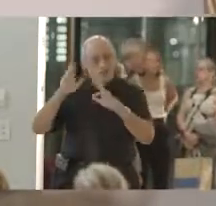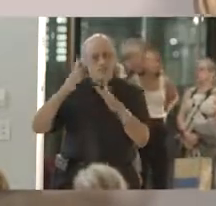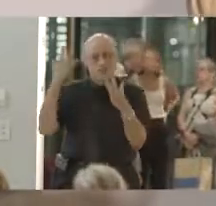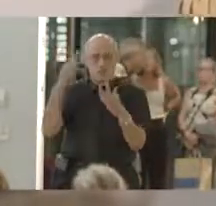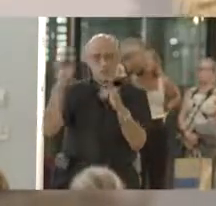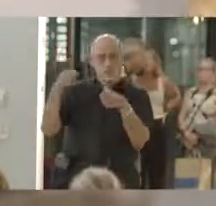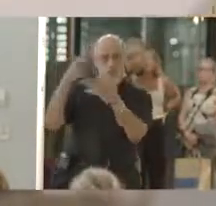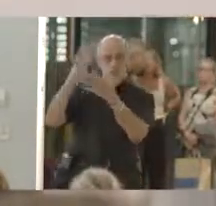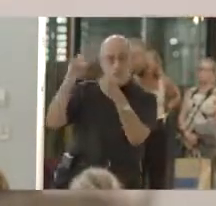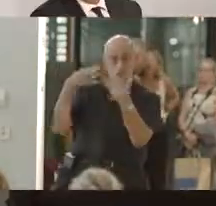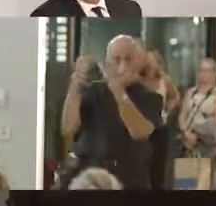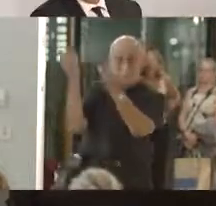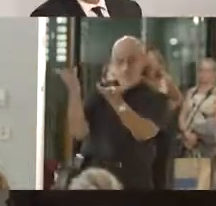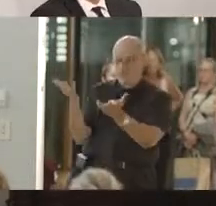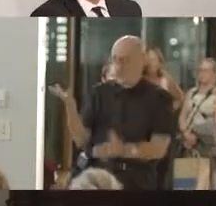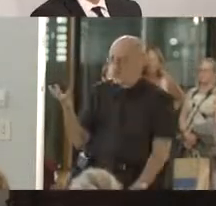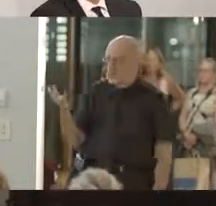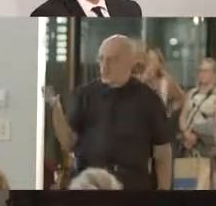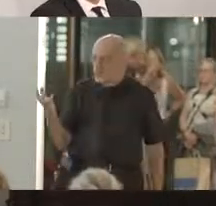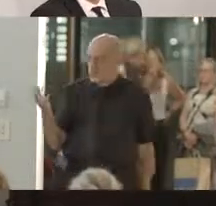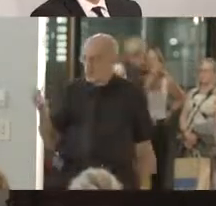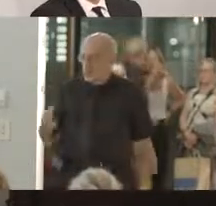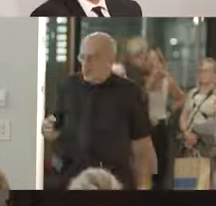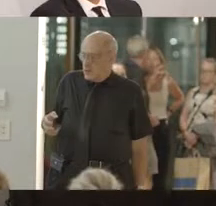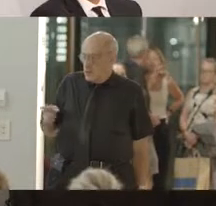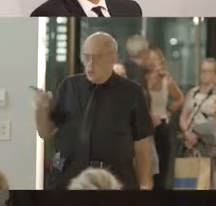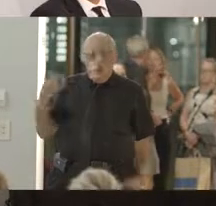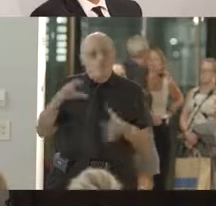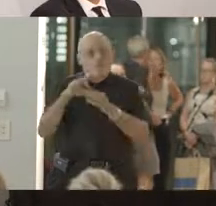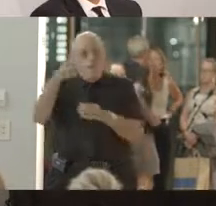as an alternative. So there are several.